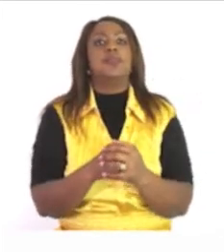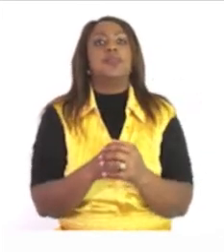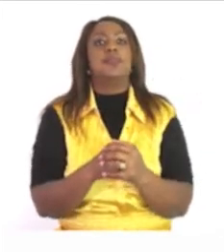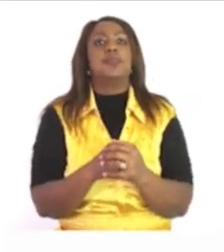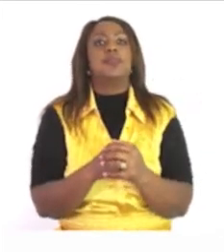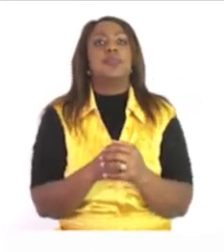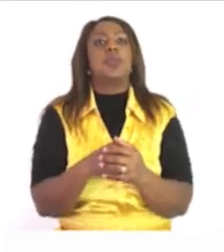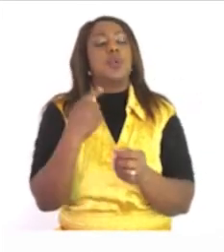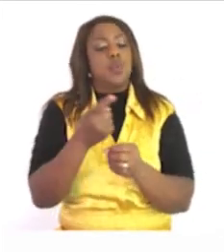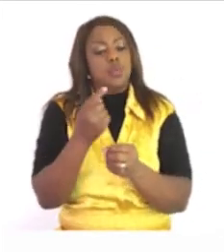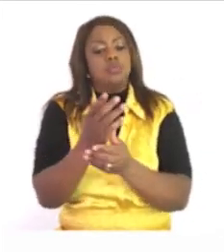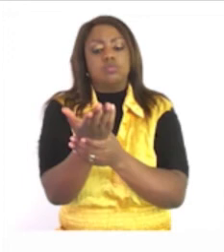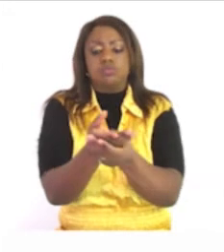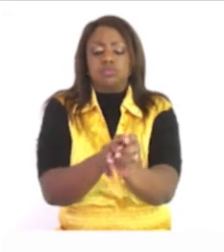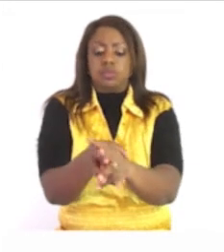all of that.